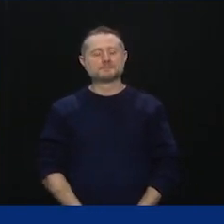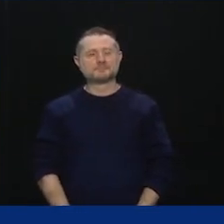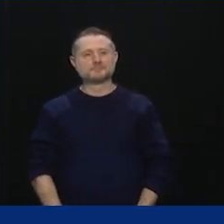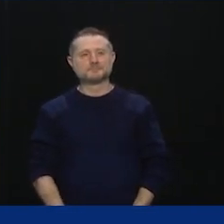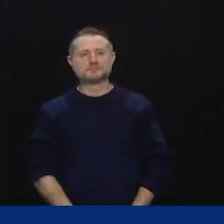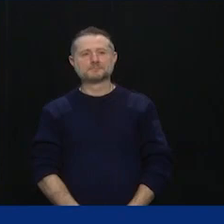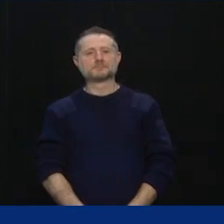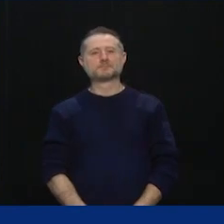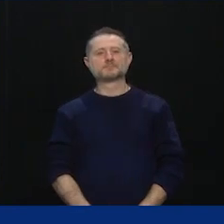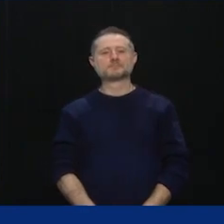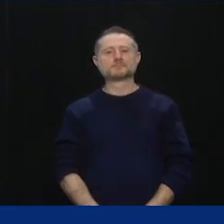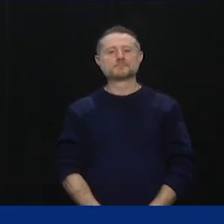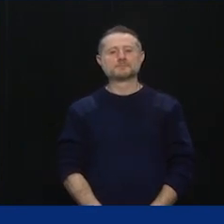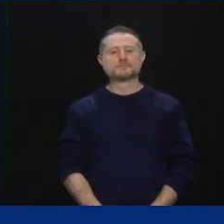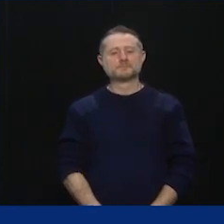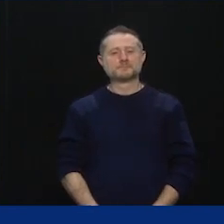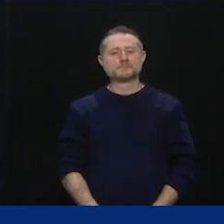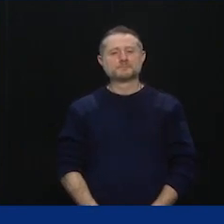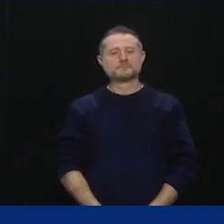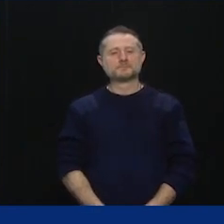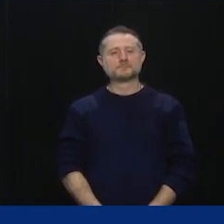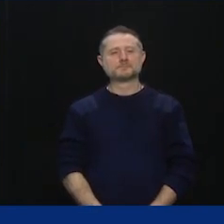I don't know if I'm going to say that or